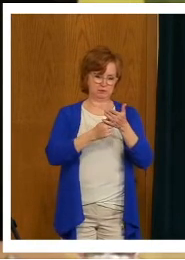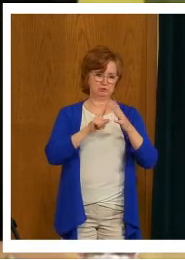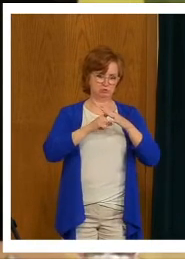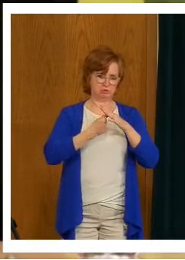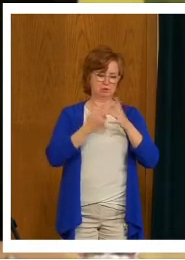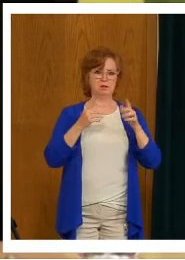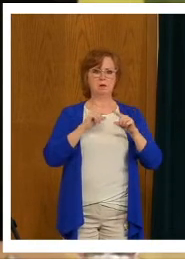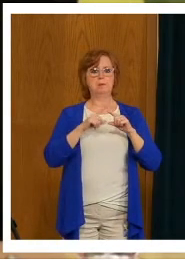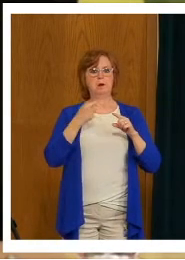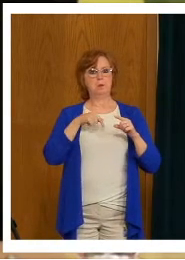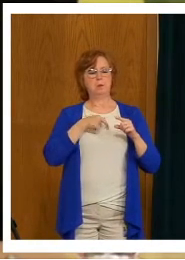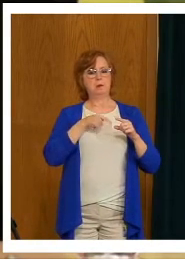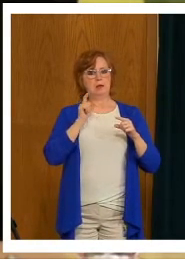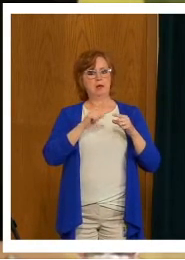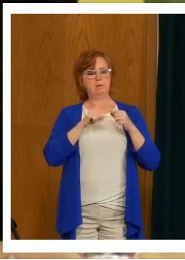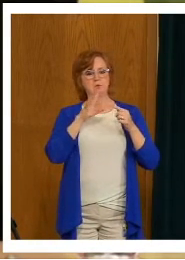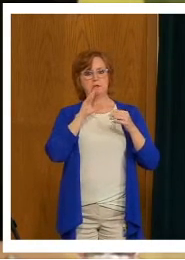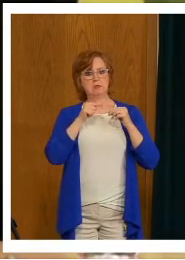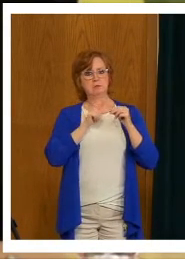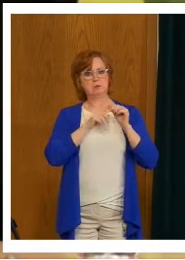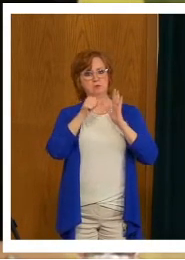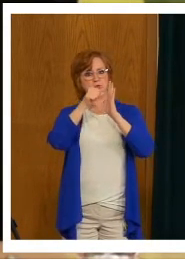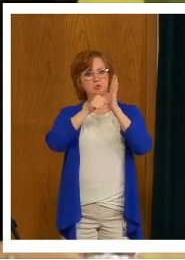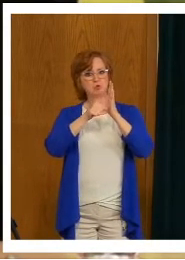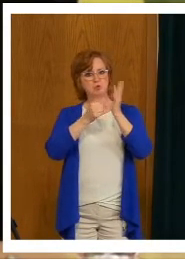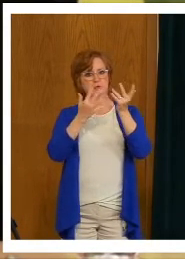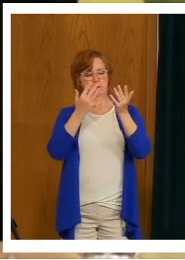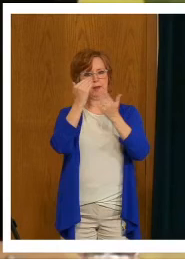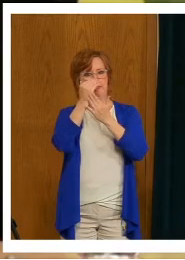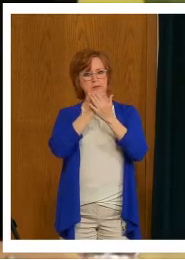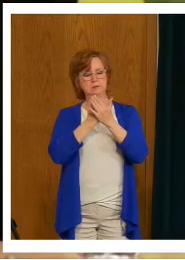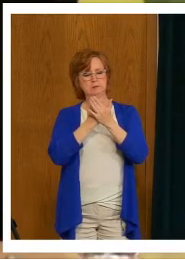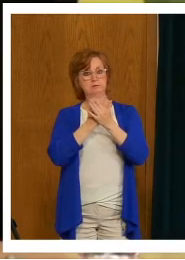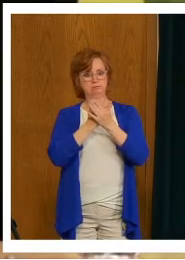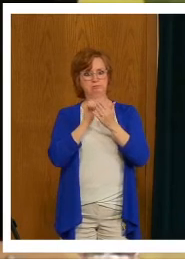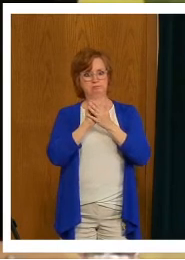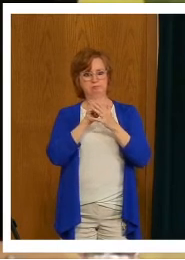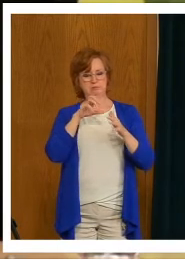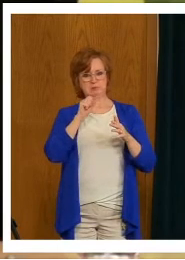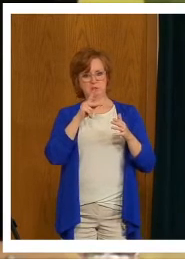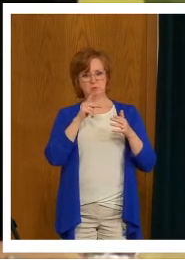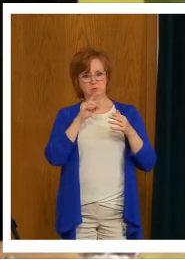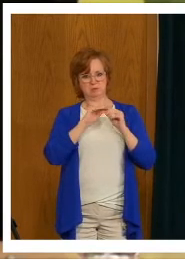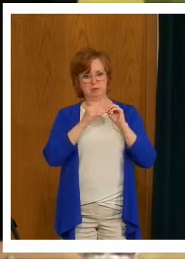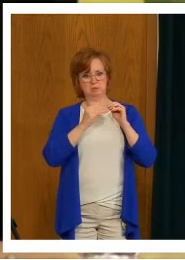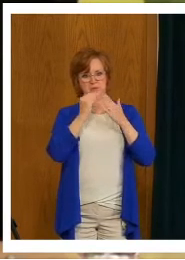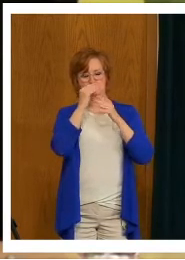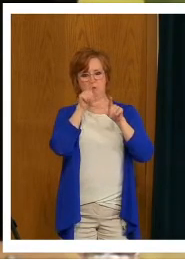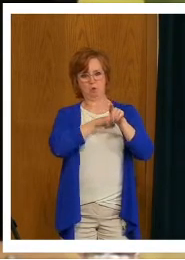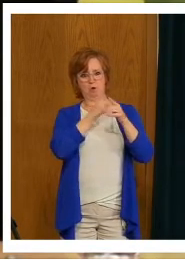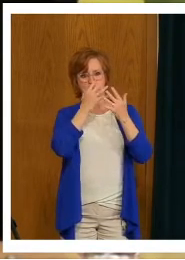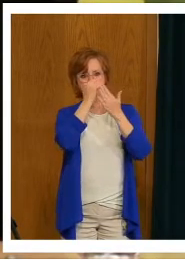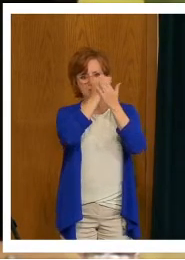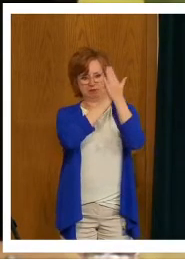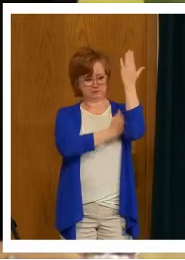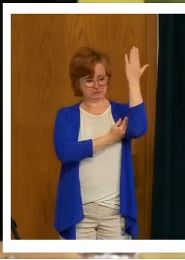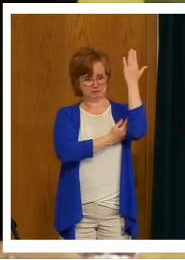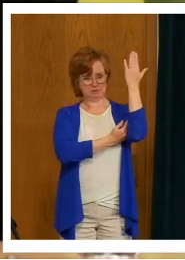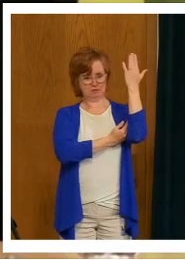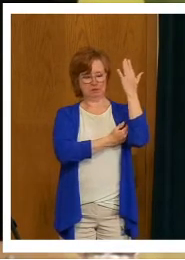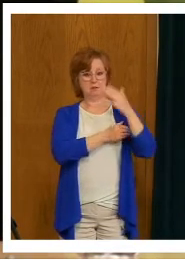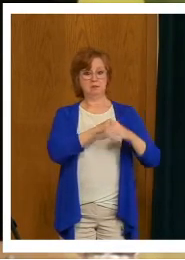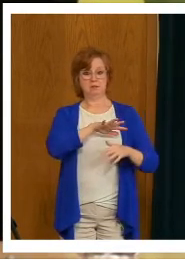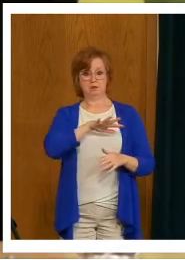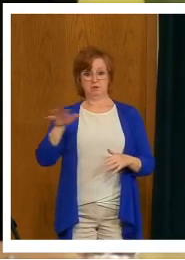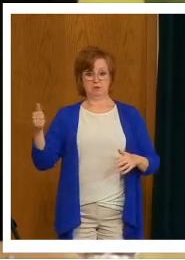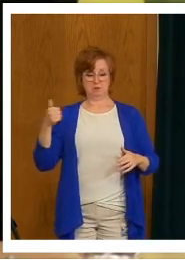surgical wait times have increased, not just in Saskatchewan, but in in every province across Canada over the course